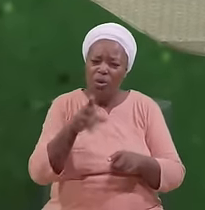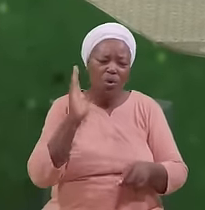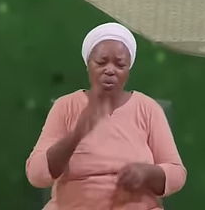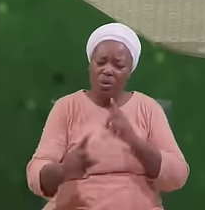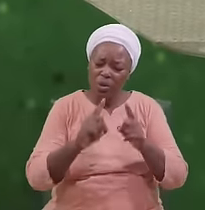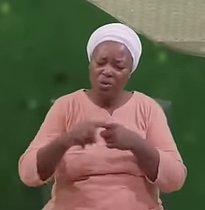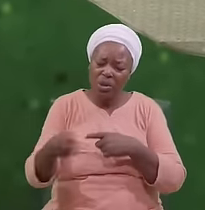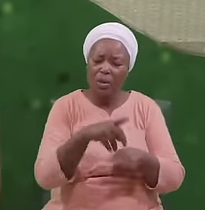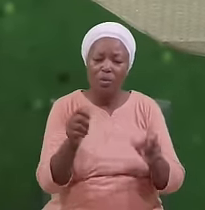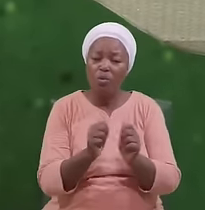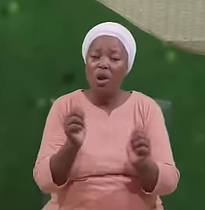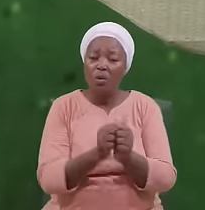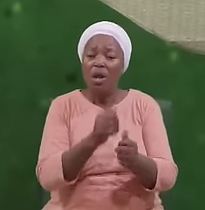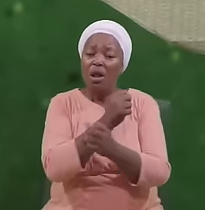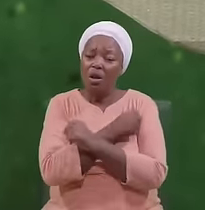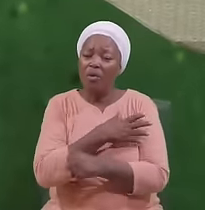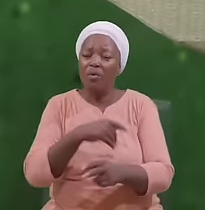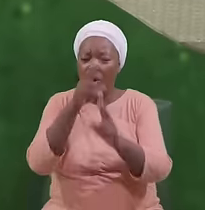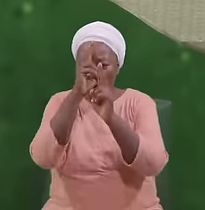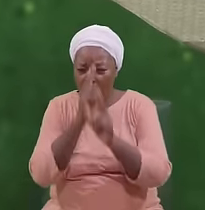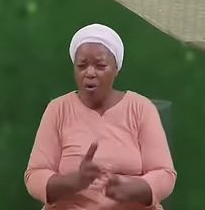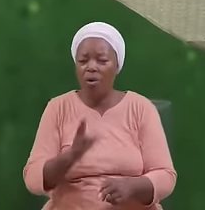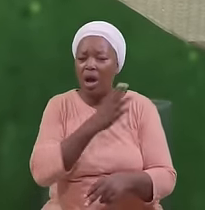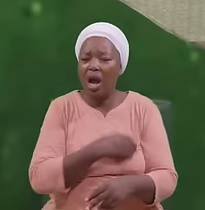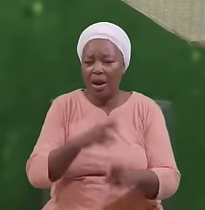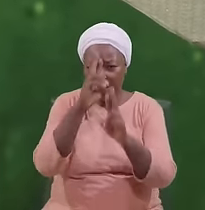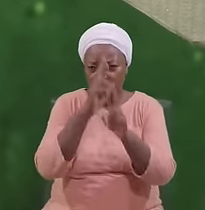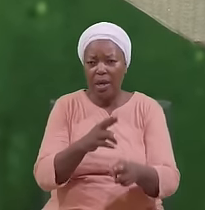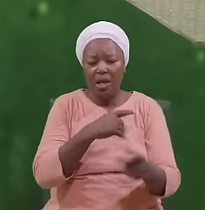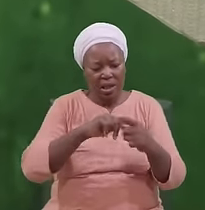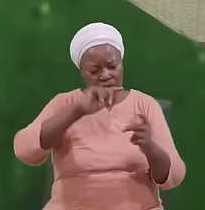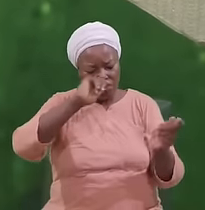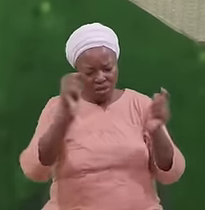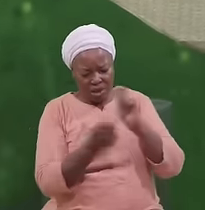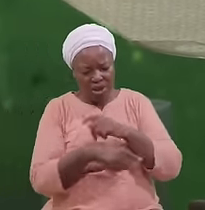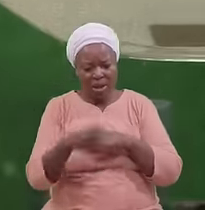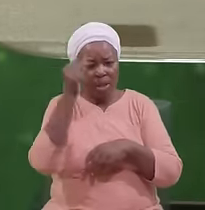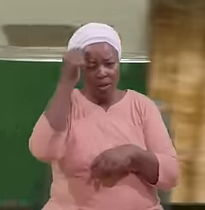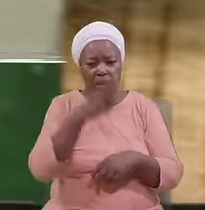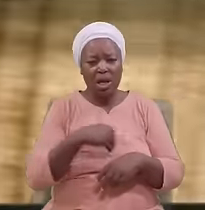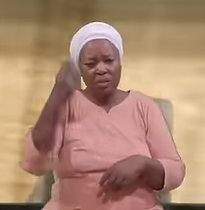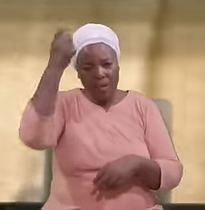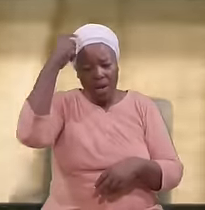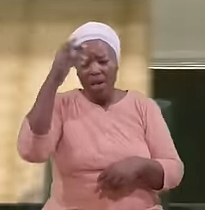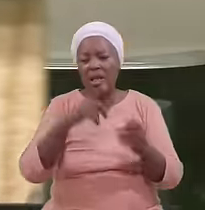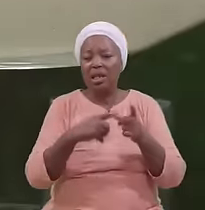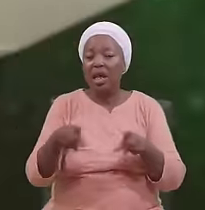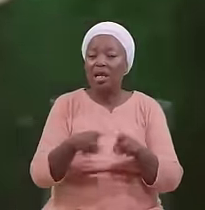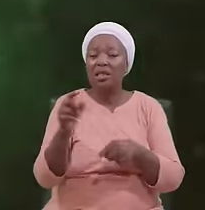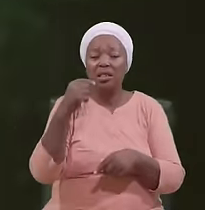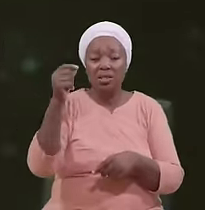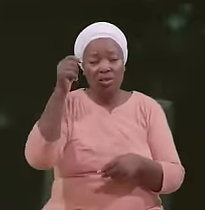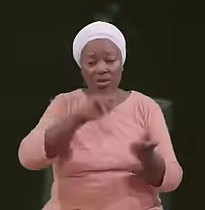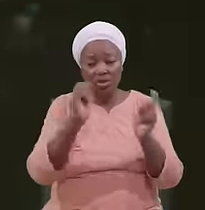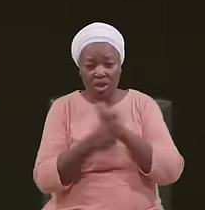with honor, with respect, and it changed their thoughts and it changed their mind. And as it changed, he said, okay, okay, I